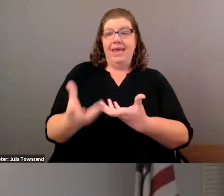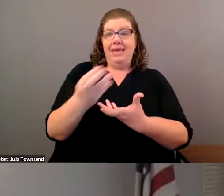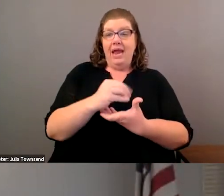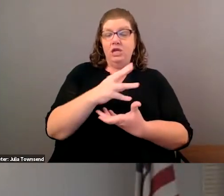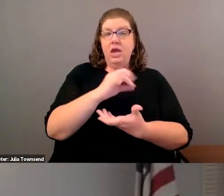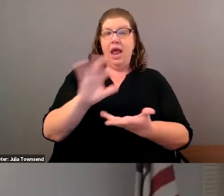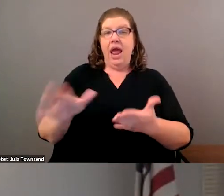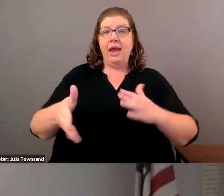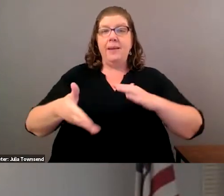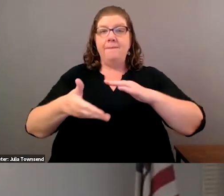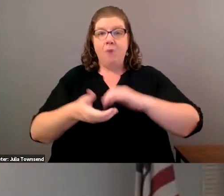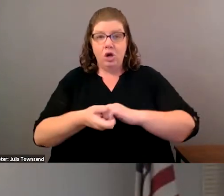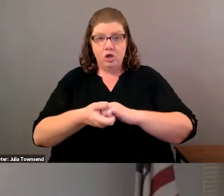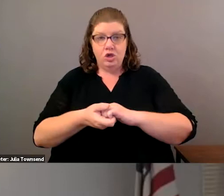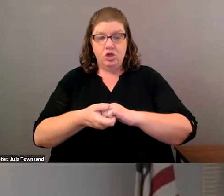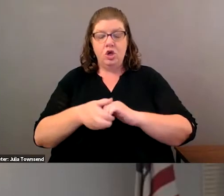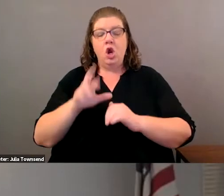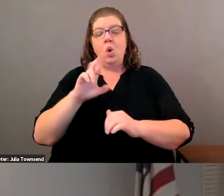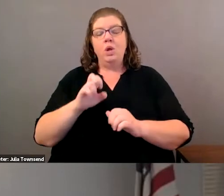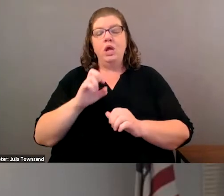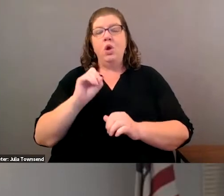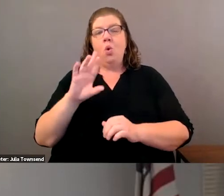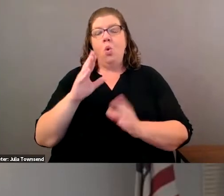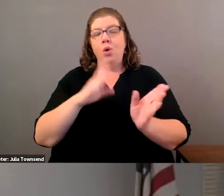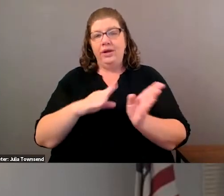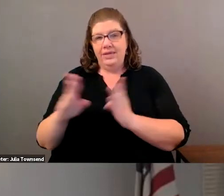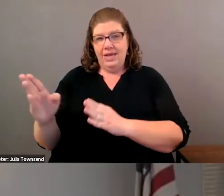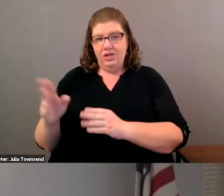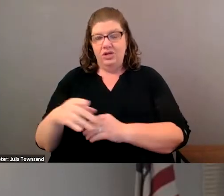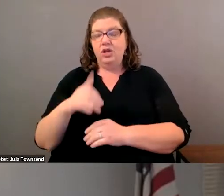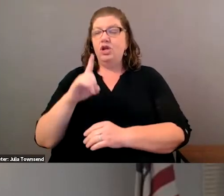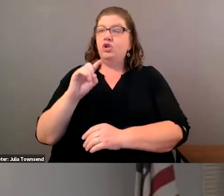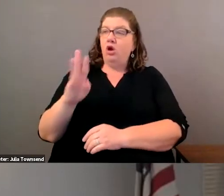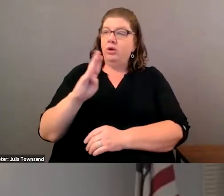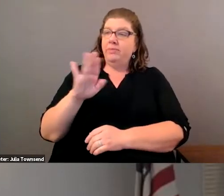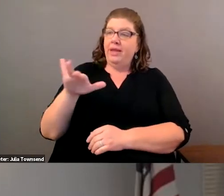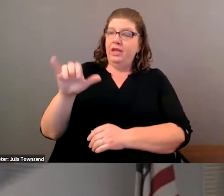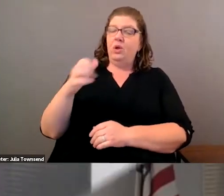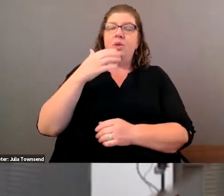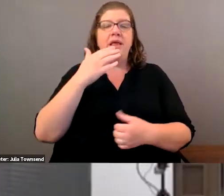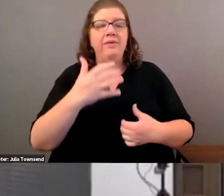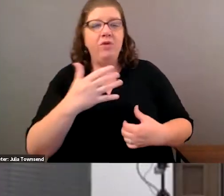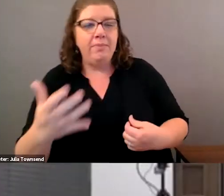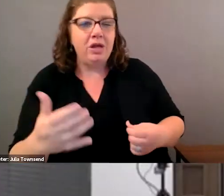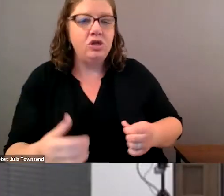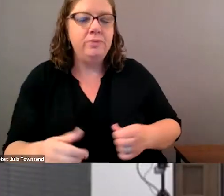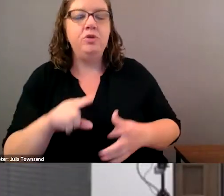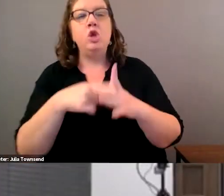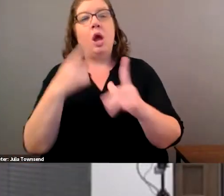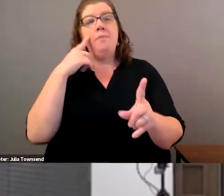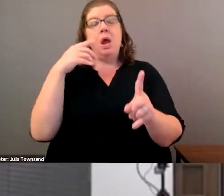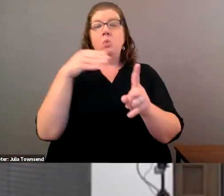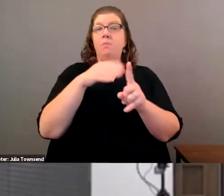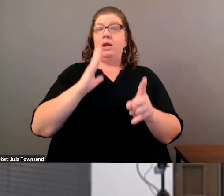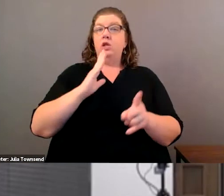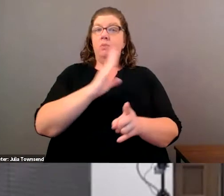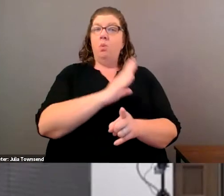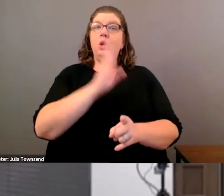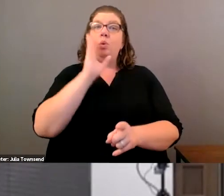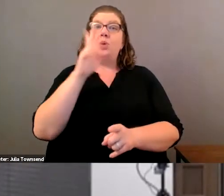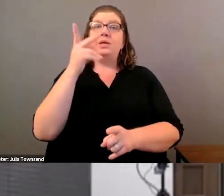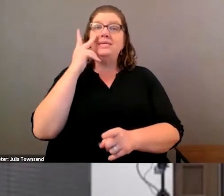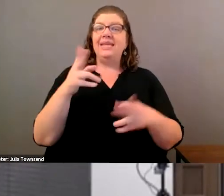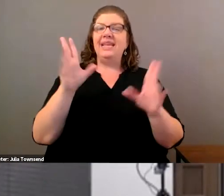partnership reorganization. Dr. Becchio. All right, thank you very much. And I'll just start by reminding the board that you will see